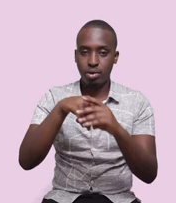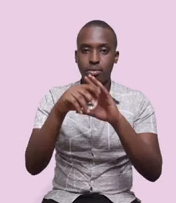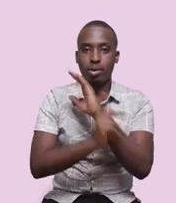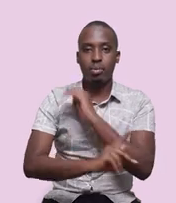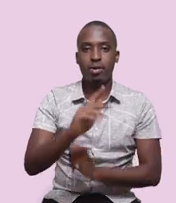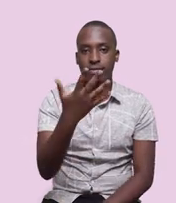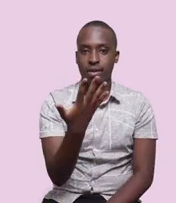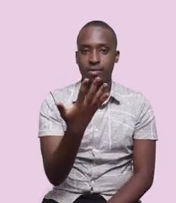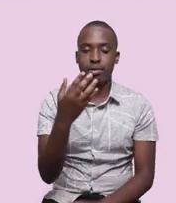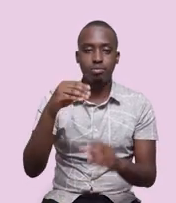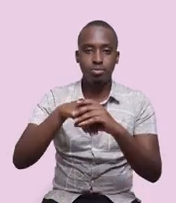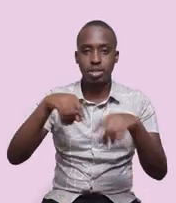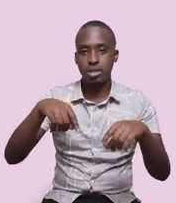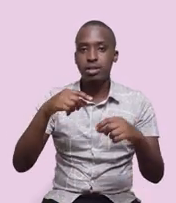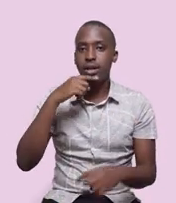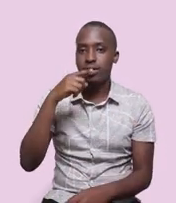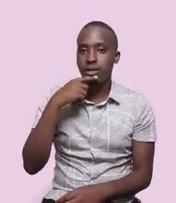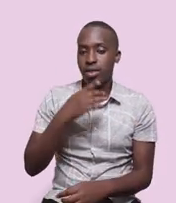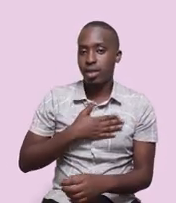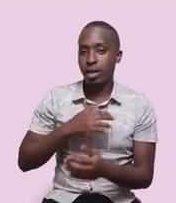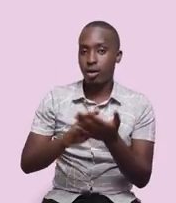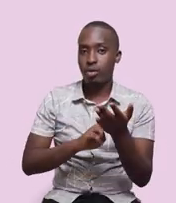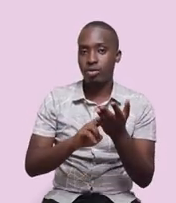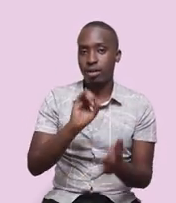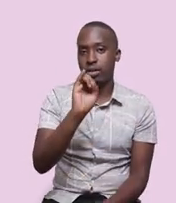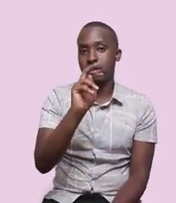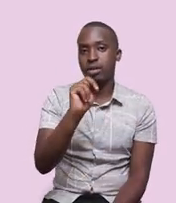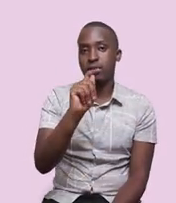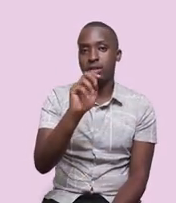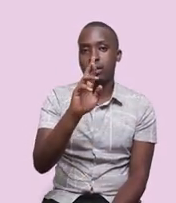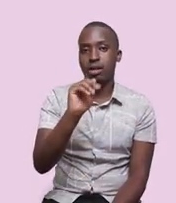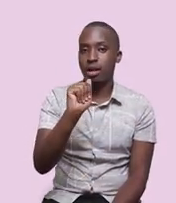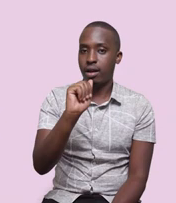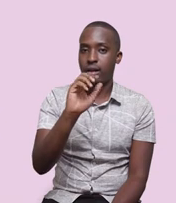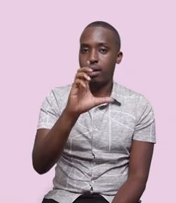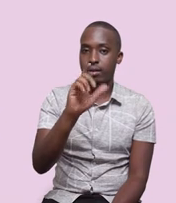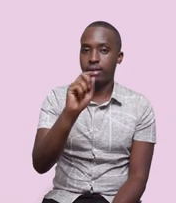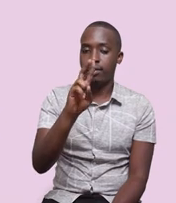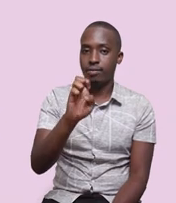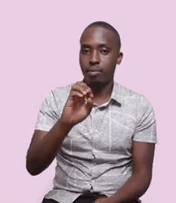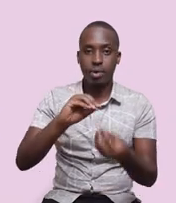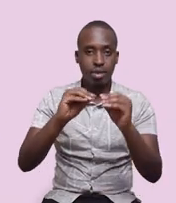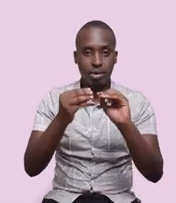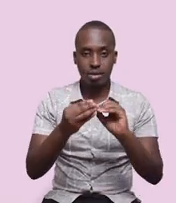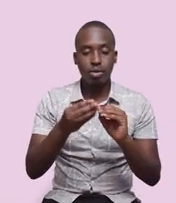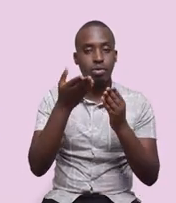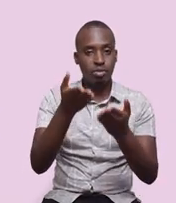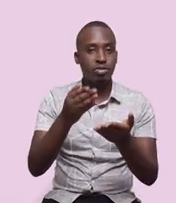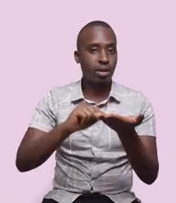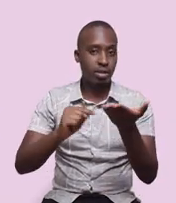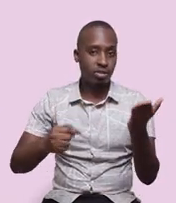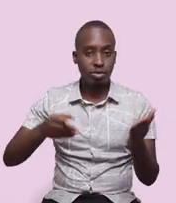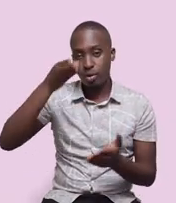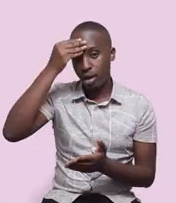5. During this lesson, I will be using interactive mathematics, which is a digital